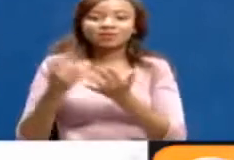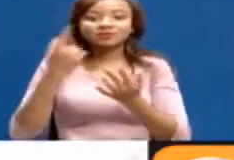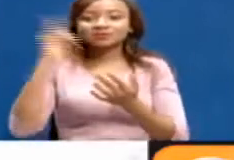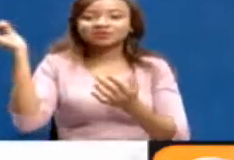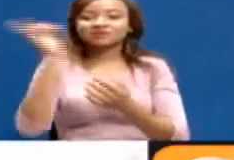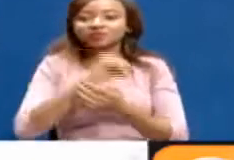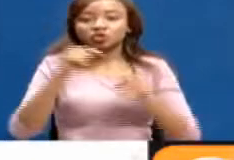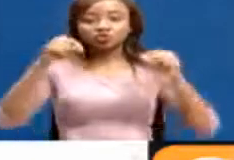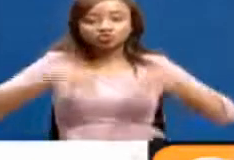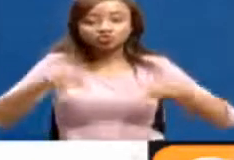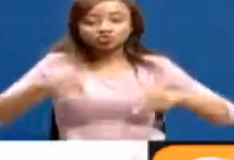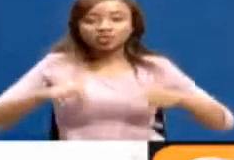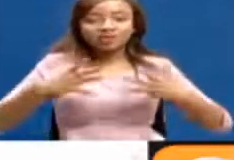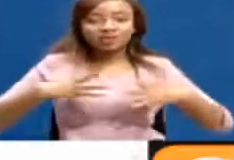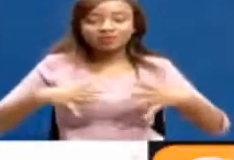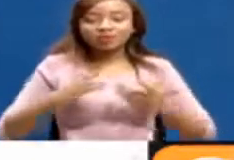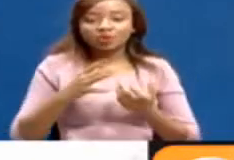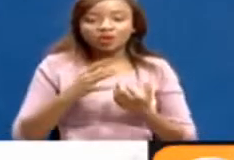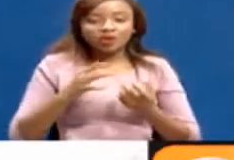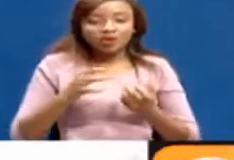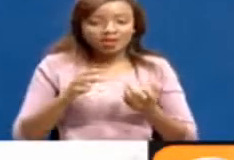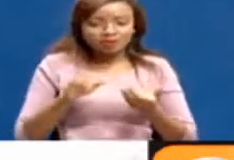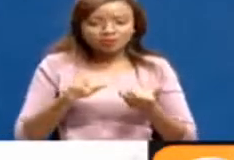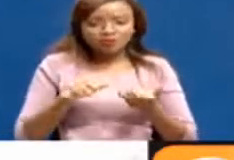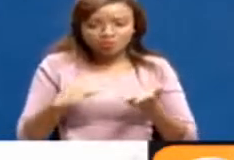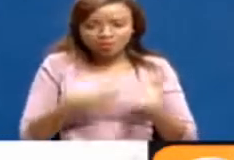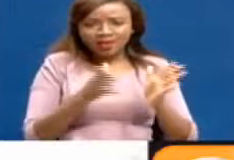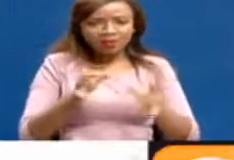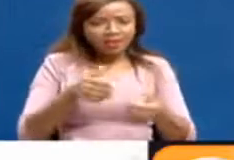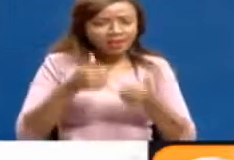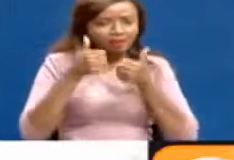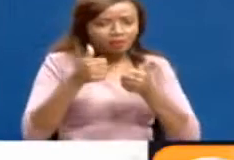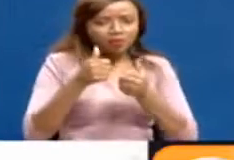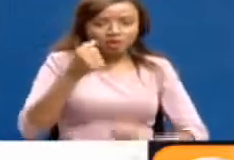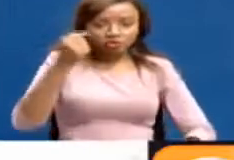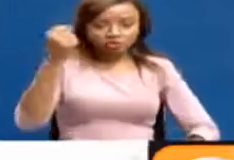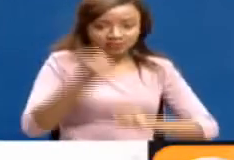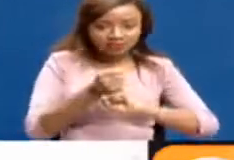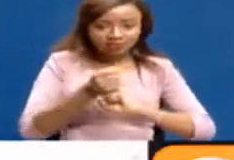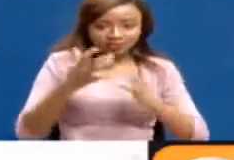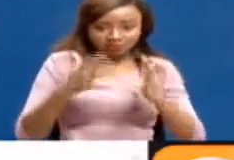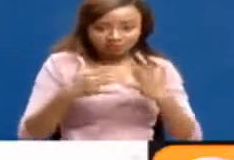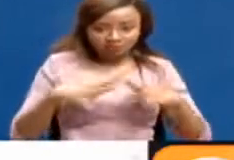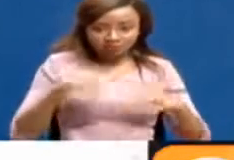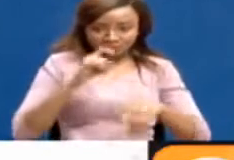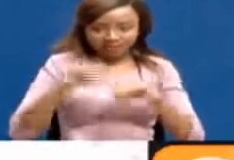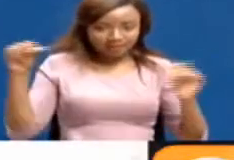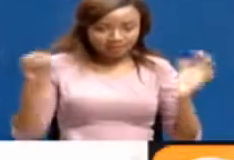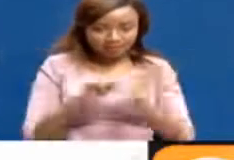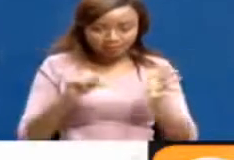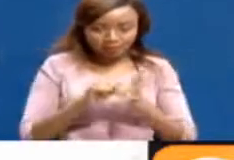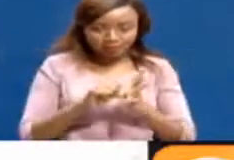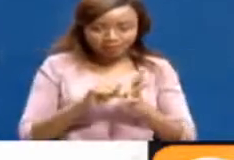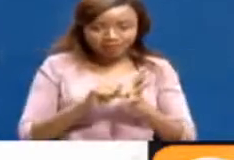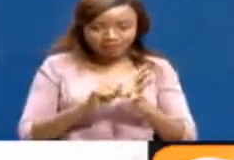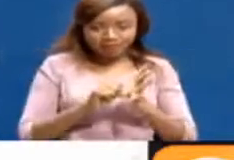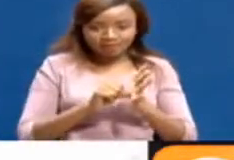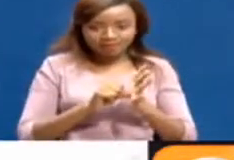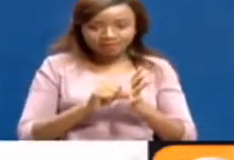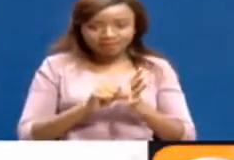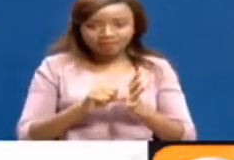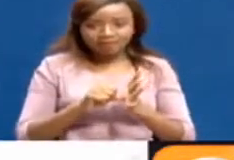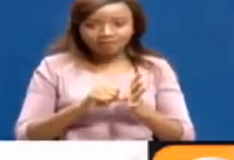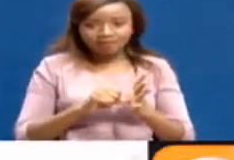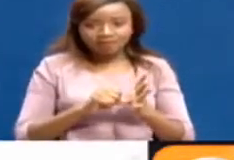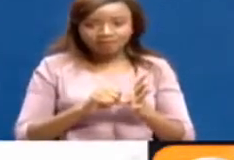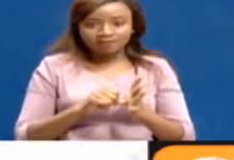you today the most efficient and effective way of supporting people during a crisis or during a pandemic vulnerable households